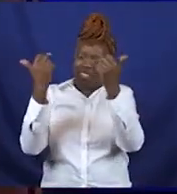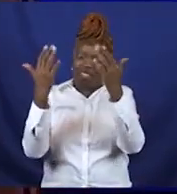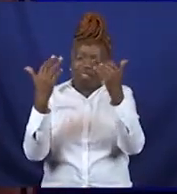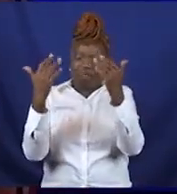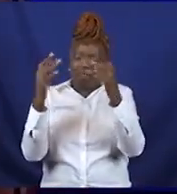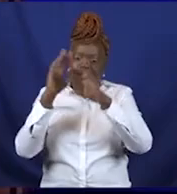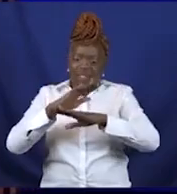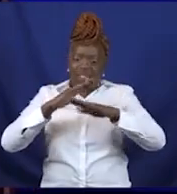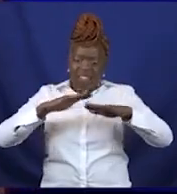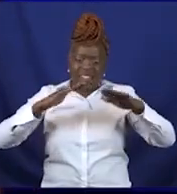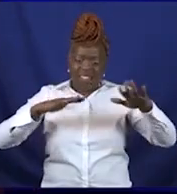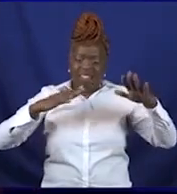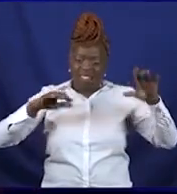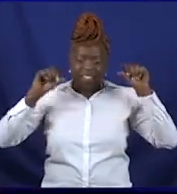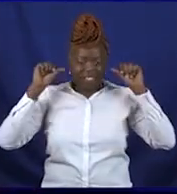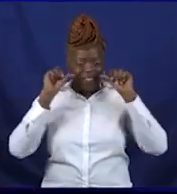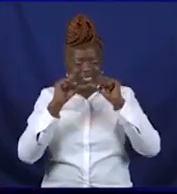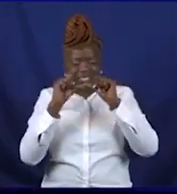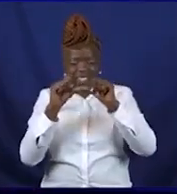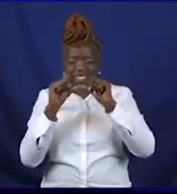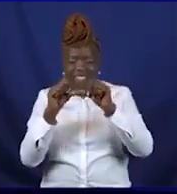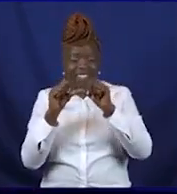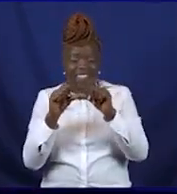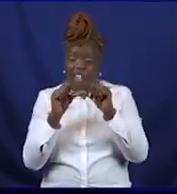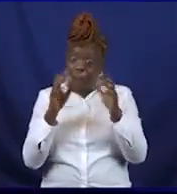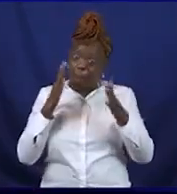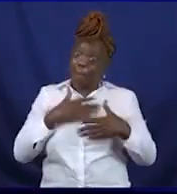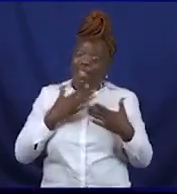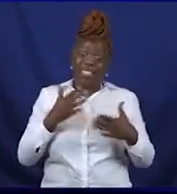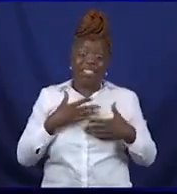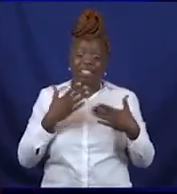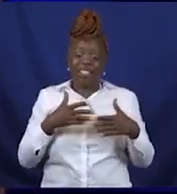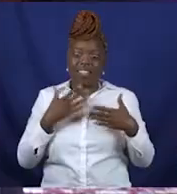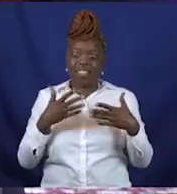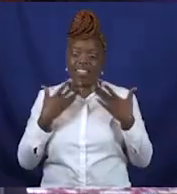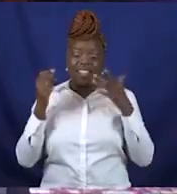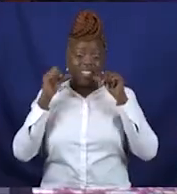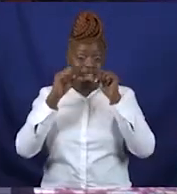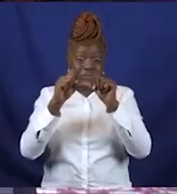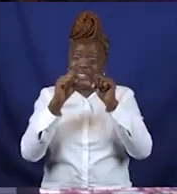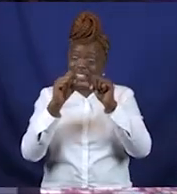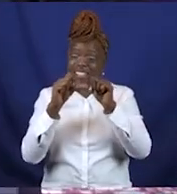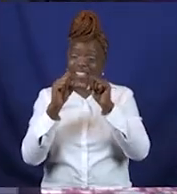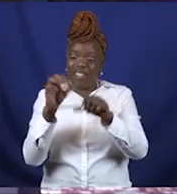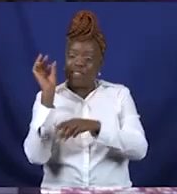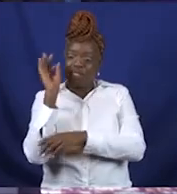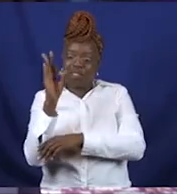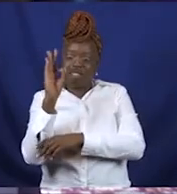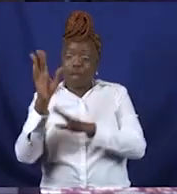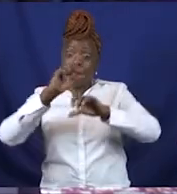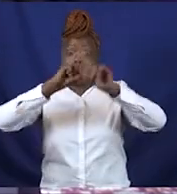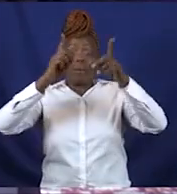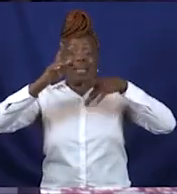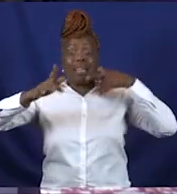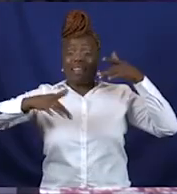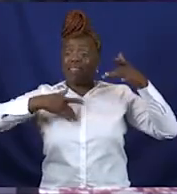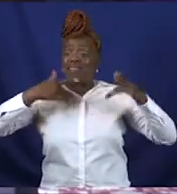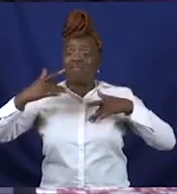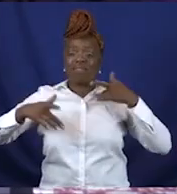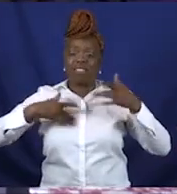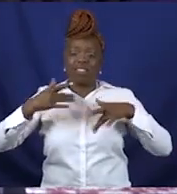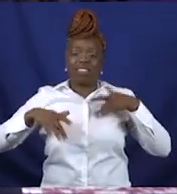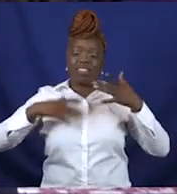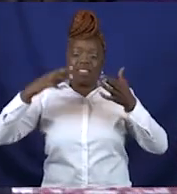Come on, children. Because if I go too far, I'm going to get too happy. And I'm going to stay too long. But I